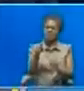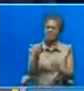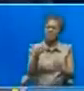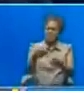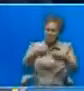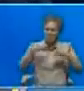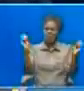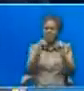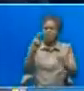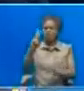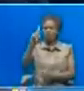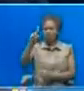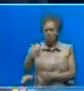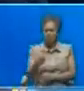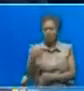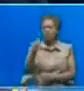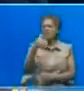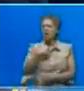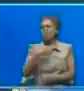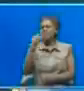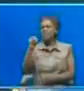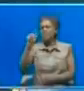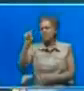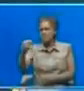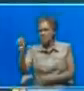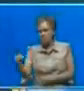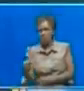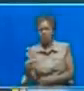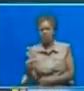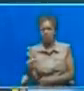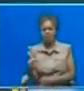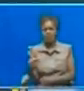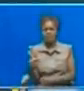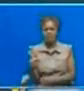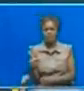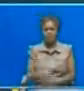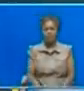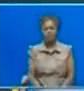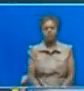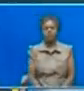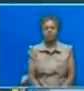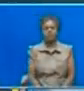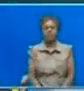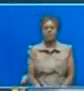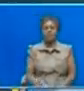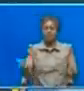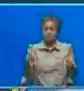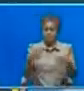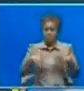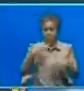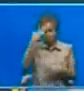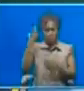2000 na ile milioni 3 ipatikane. Baba angu. According to those who know